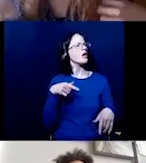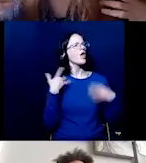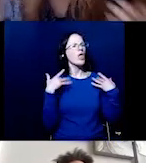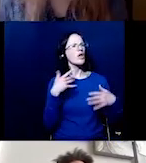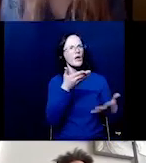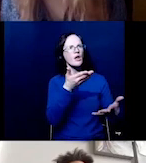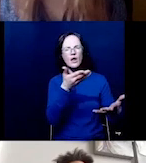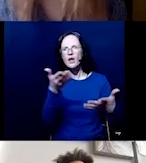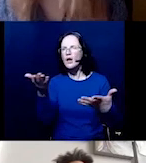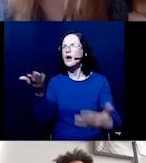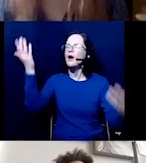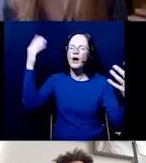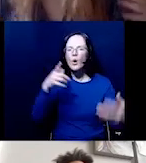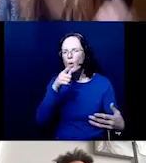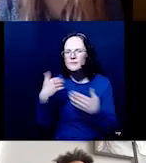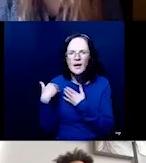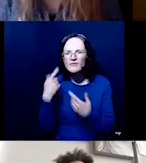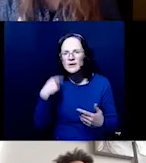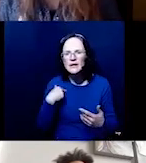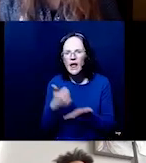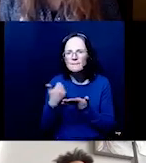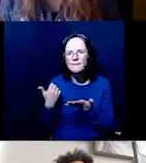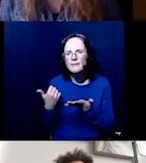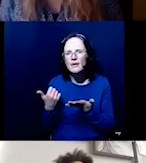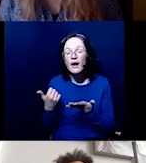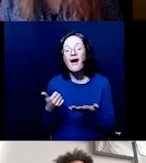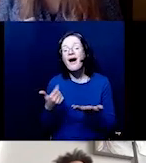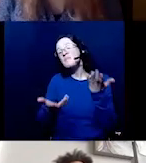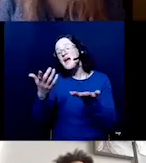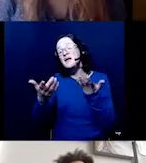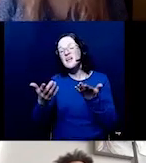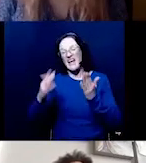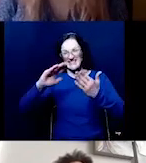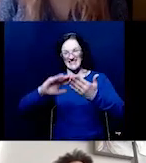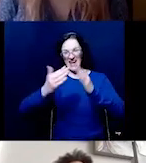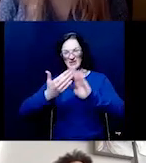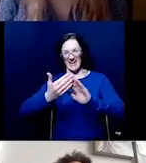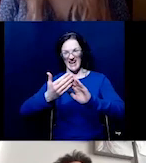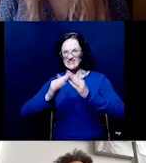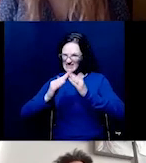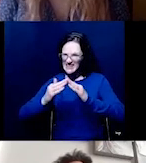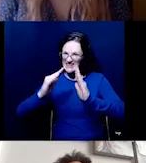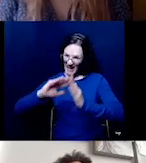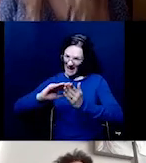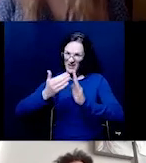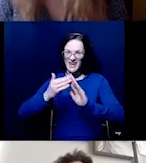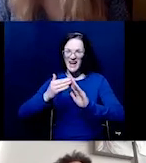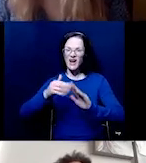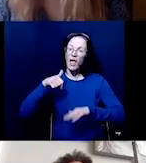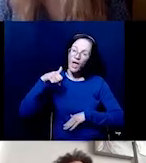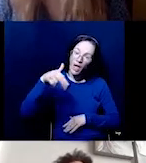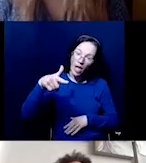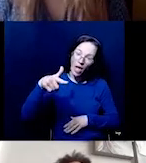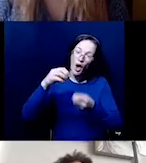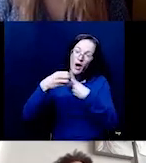necessarily take an afternoon and walk to all these different offices downtown, it's even harder. So the fact that you often feel like